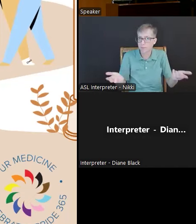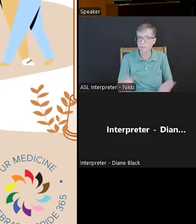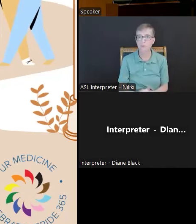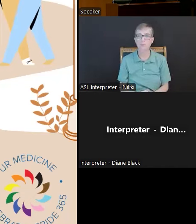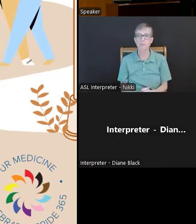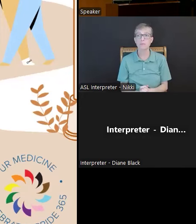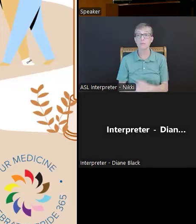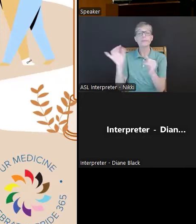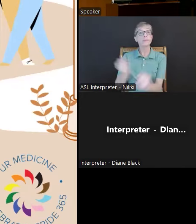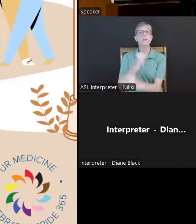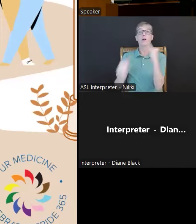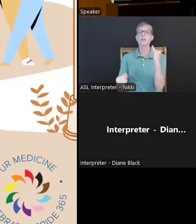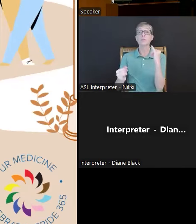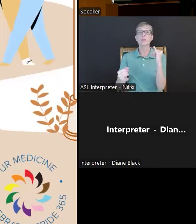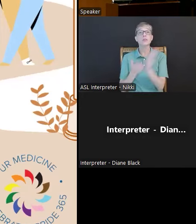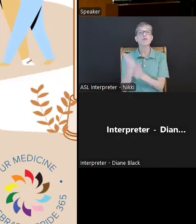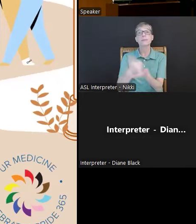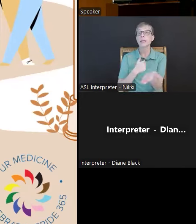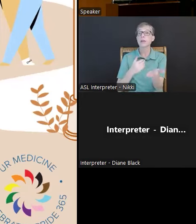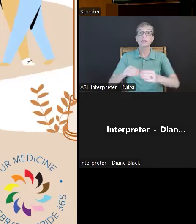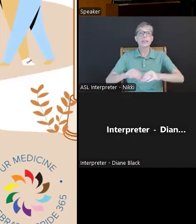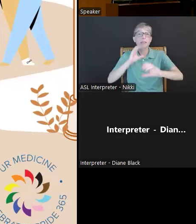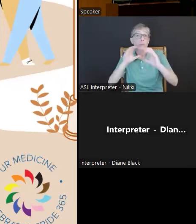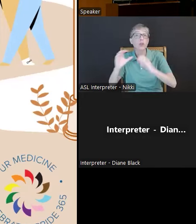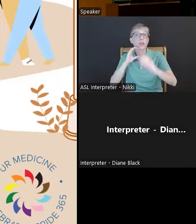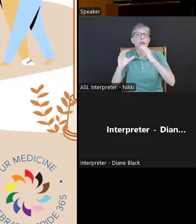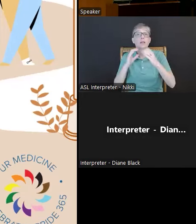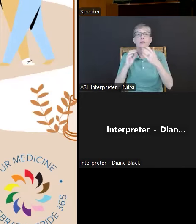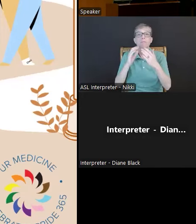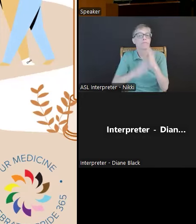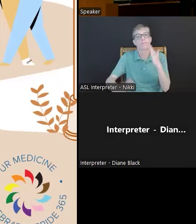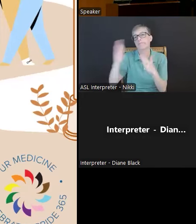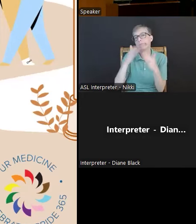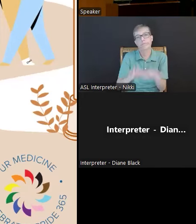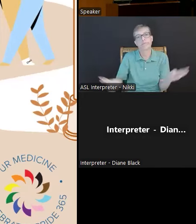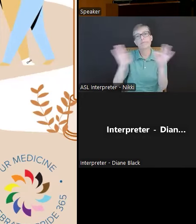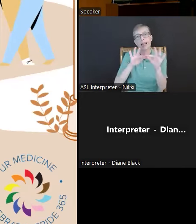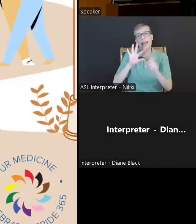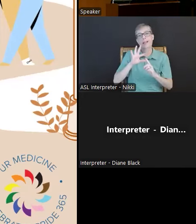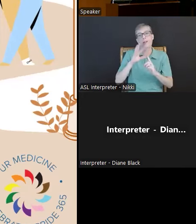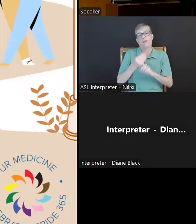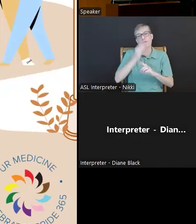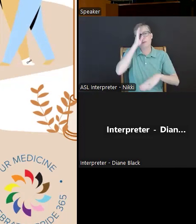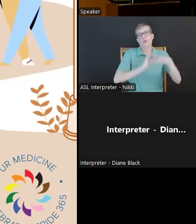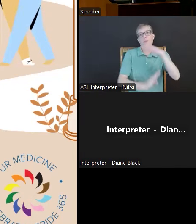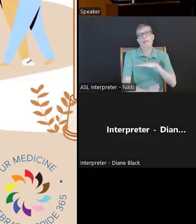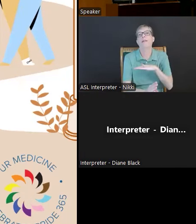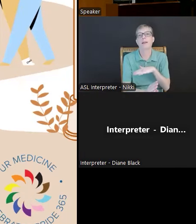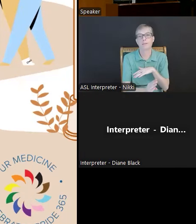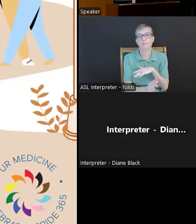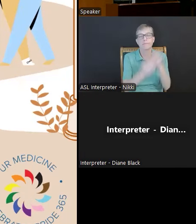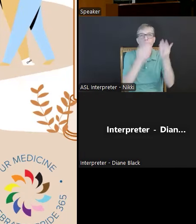really, transparency and having those conversations is the best thing we can do. It's that cultural humility, that openness and awareness.